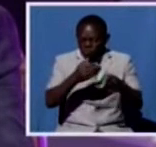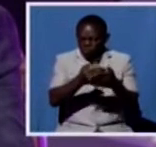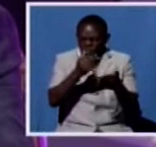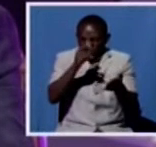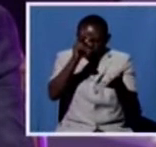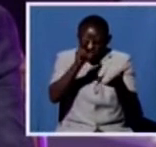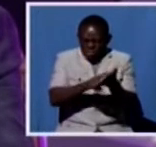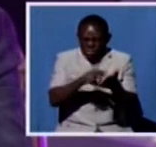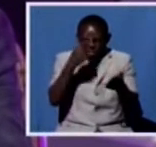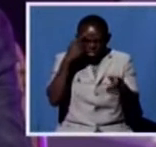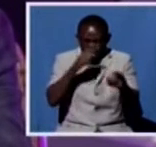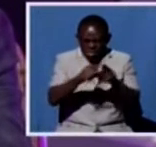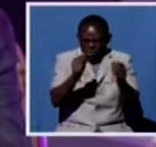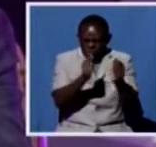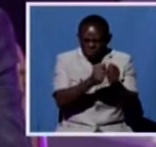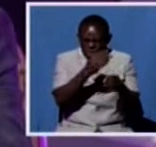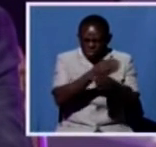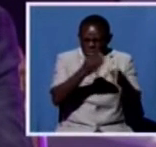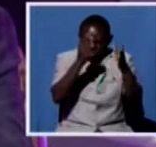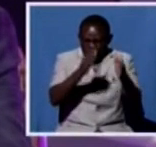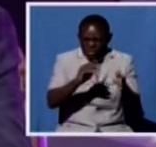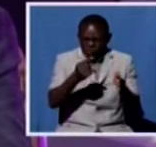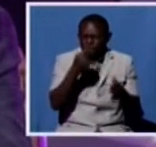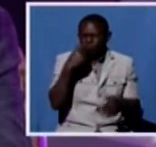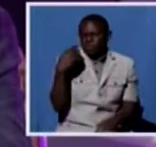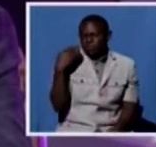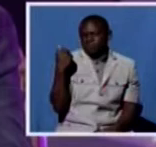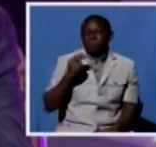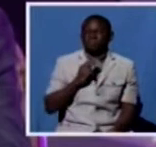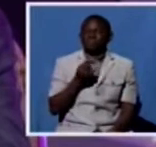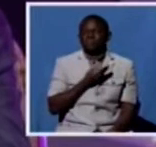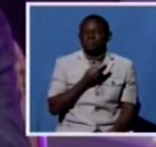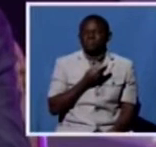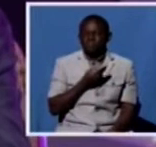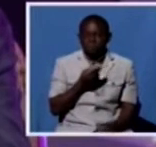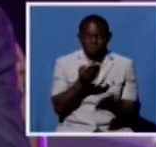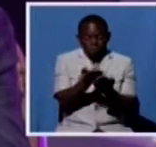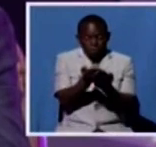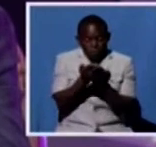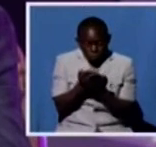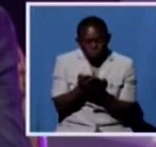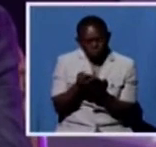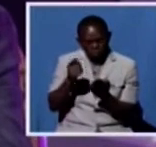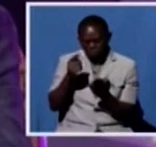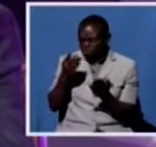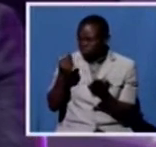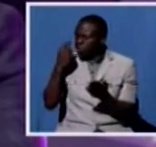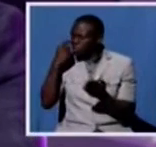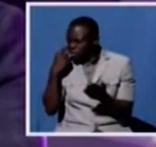see that the funds are not available, then we advise as such, but we also engage Ministry of Finance. Are we able